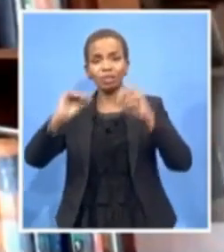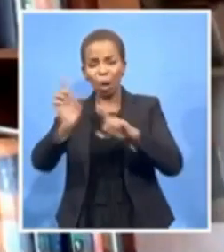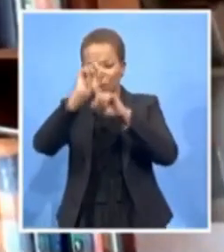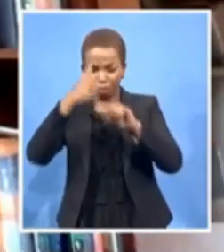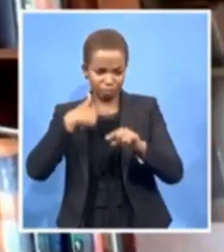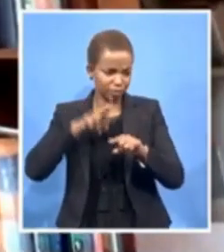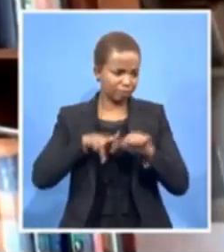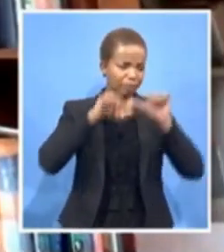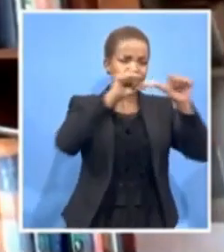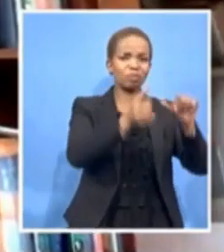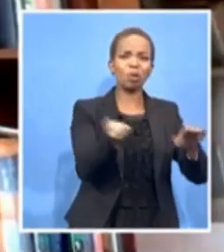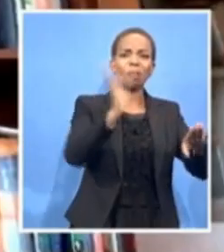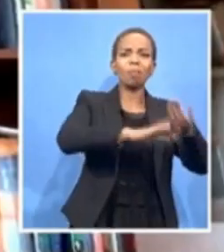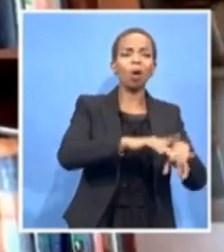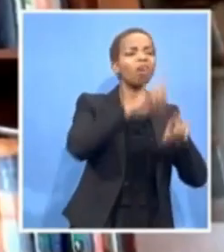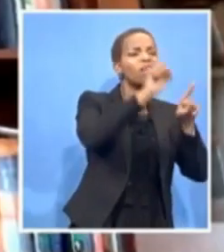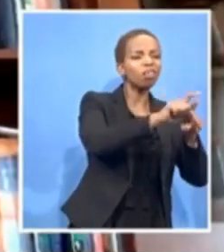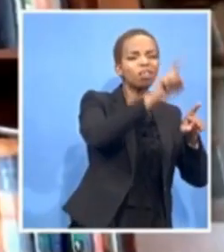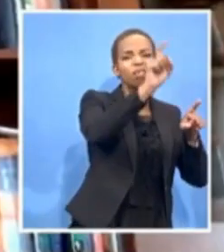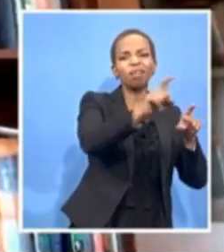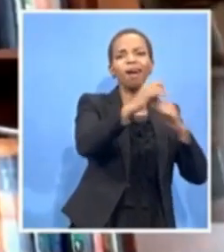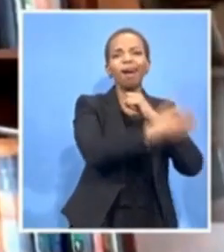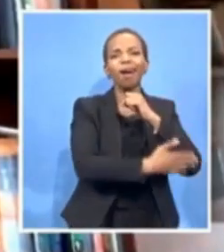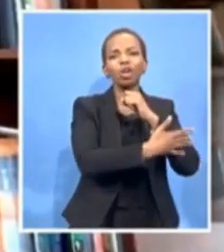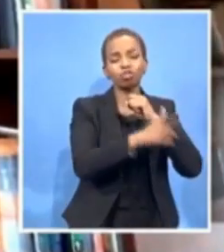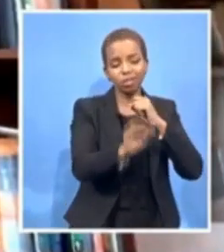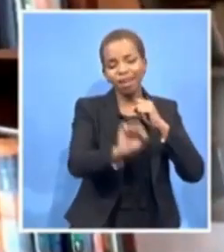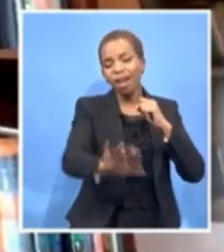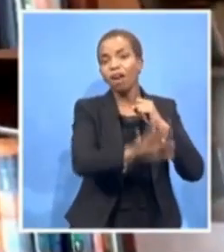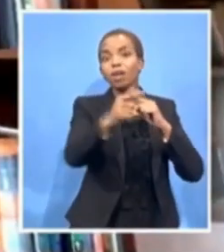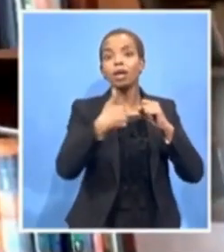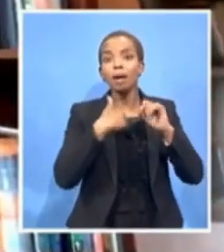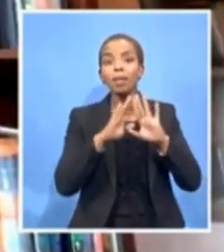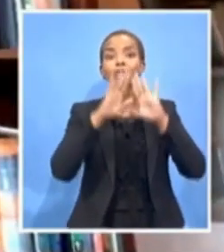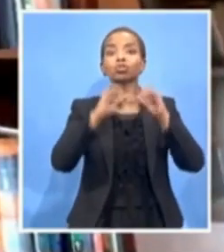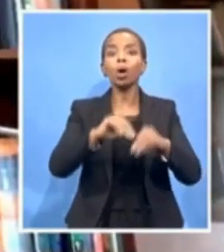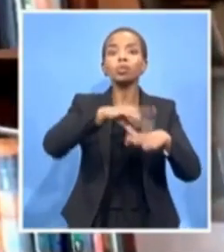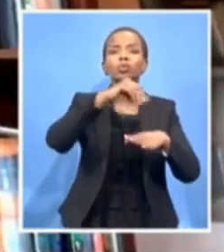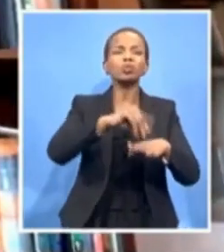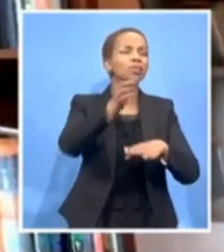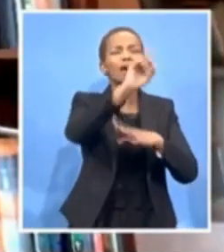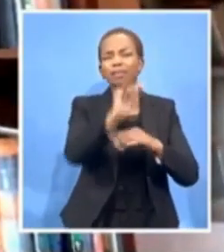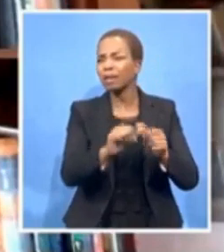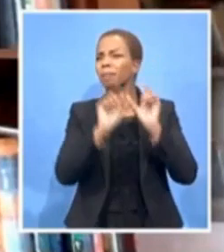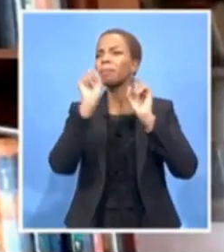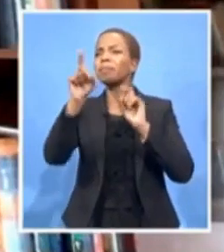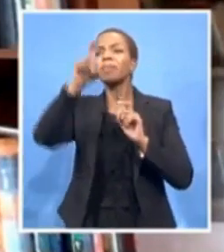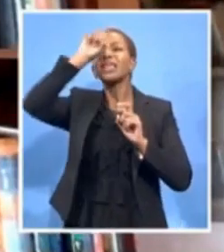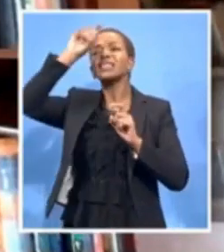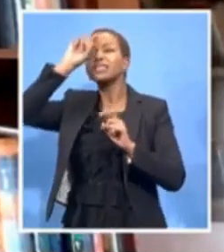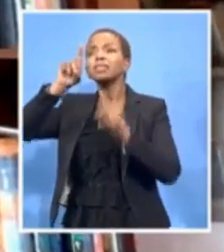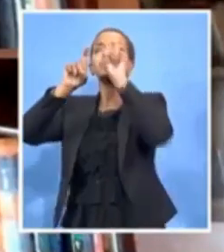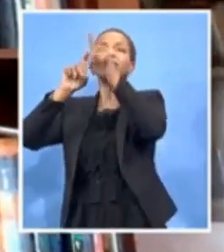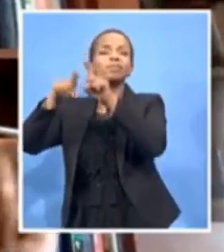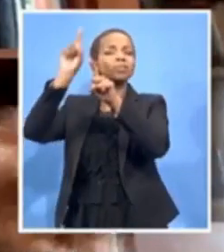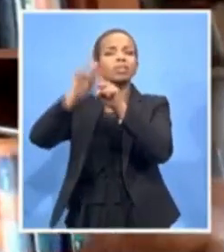to Sudan, and I don't stop there. I go to Egypt, and I go to Tunisia, and I don't stop there. And I come down into